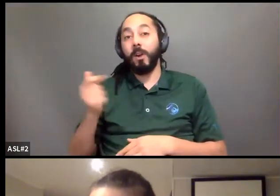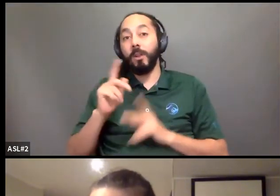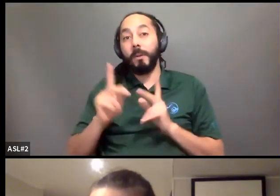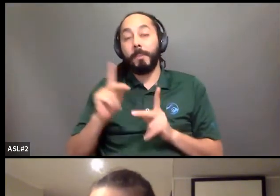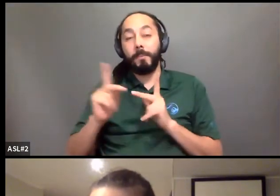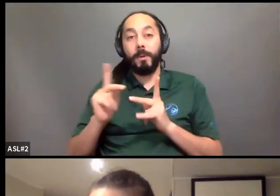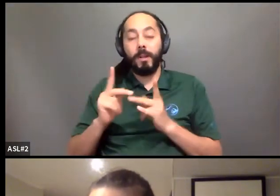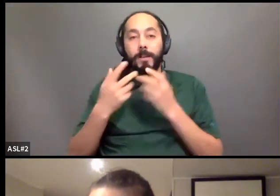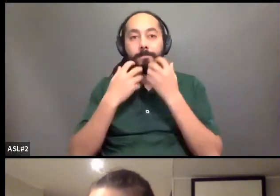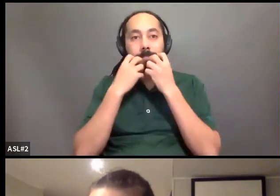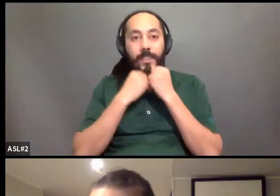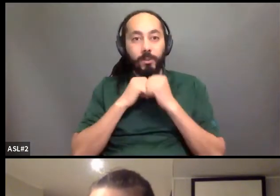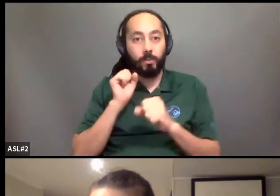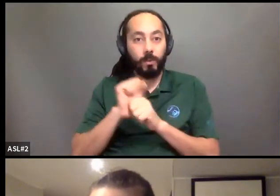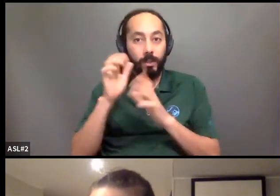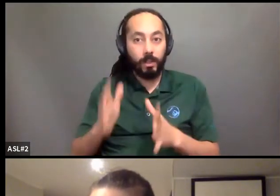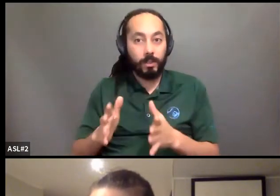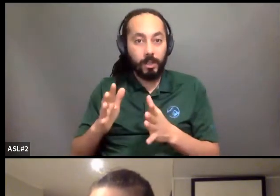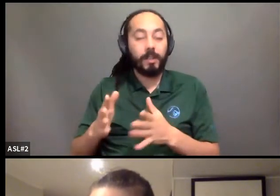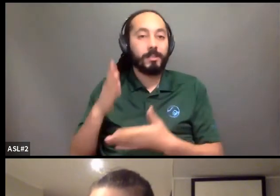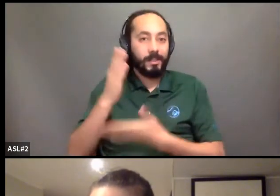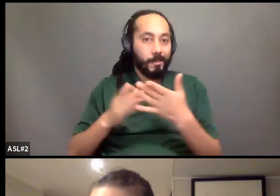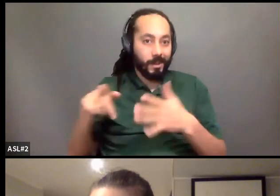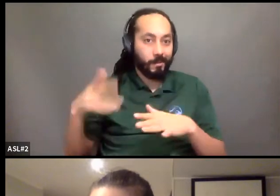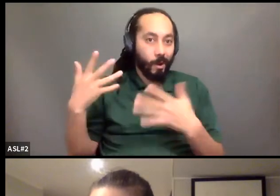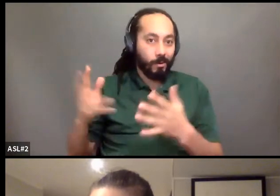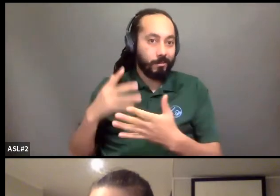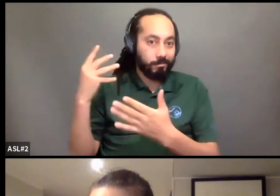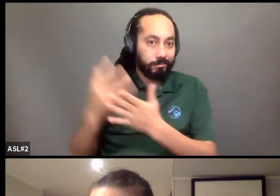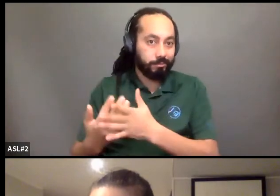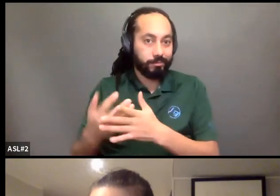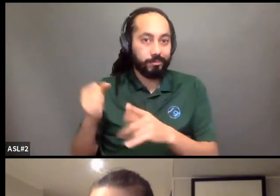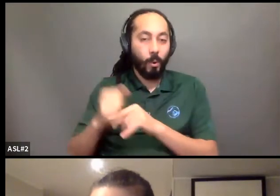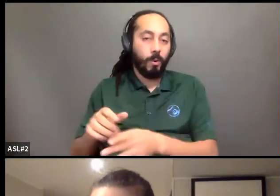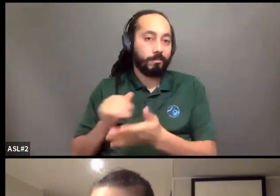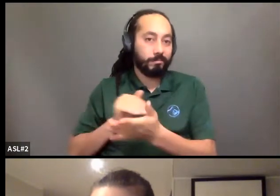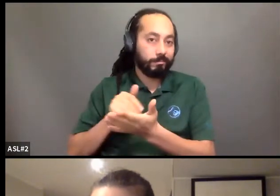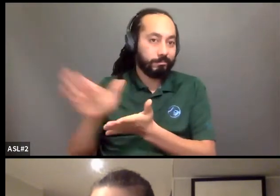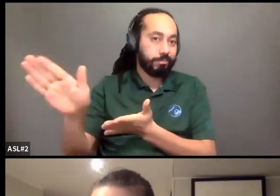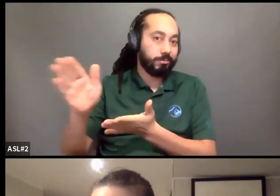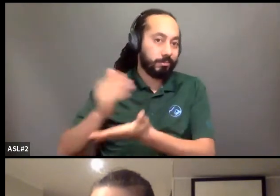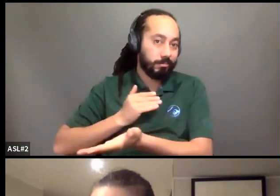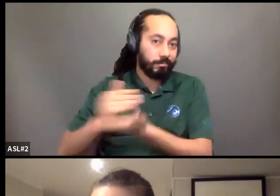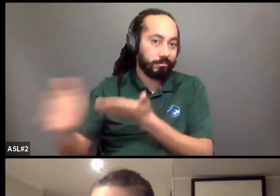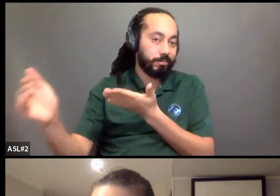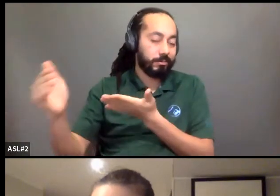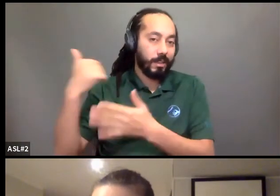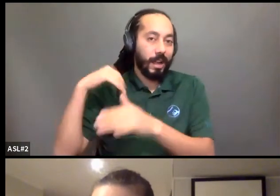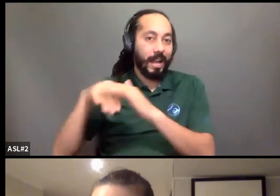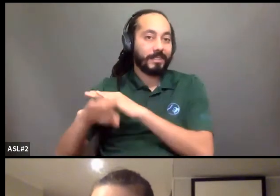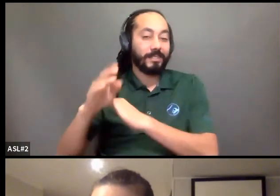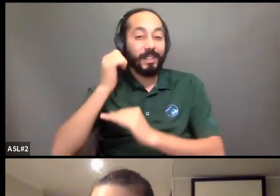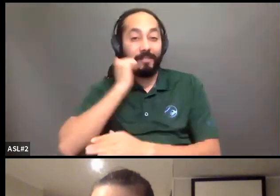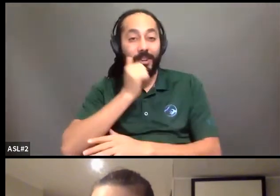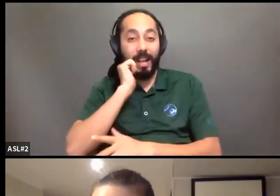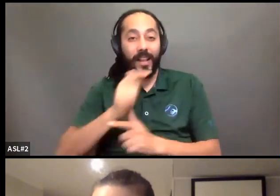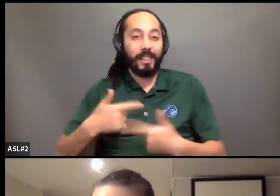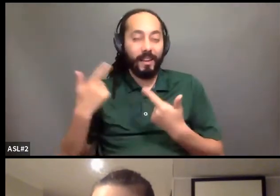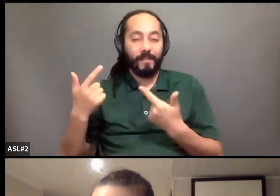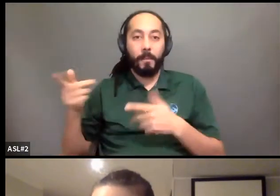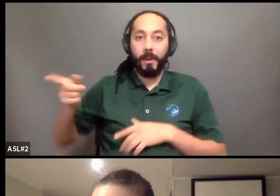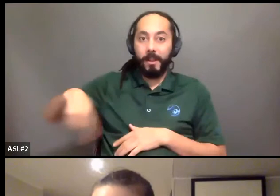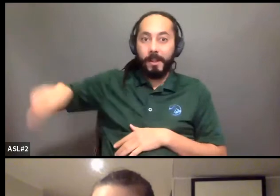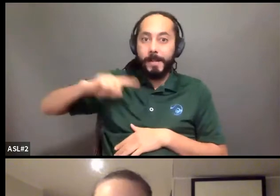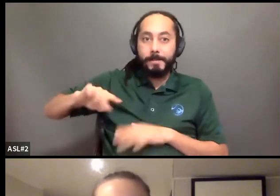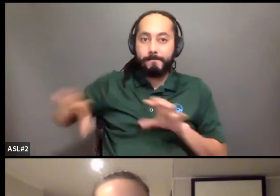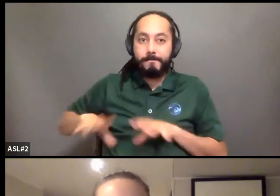are people who've done time or otherwise been excluded from many aspects of everyday life, who then do the difficult, dirty,